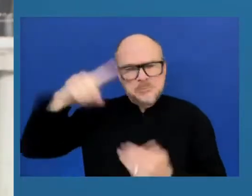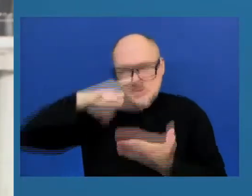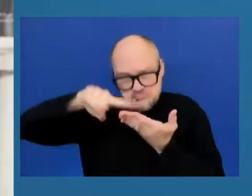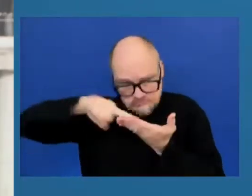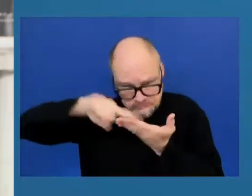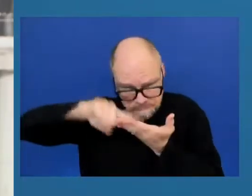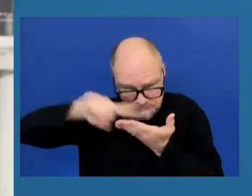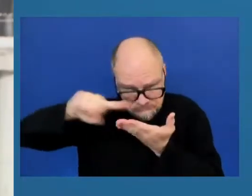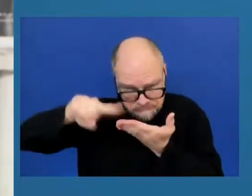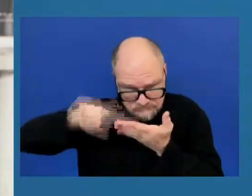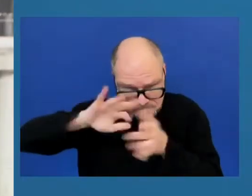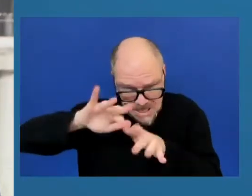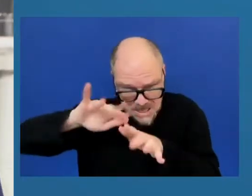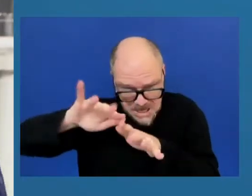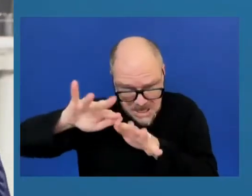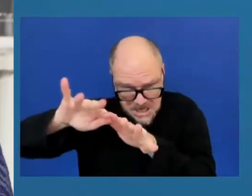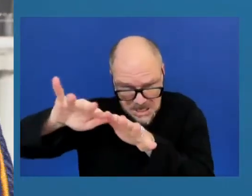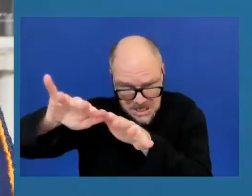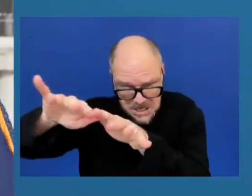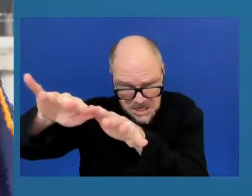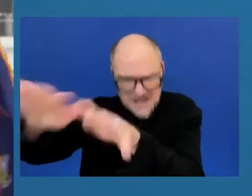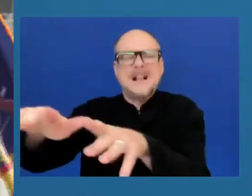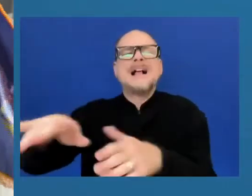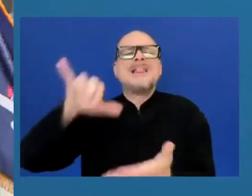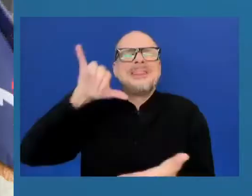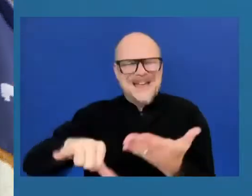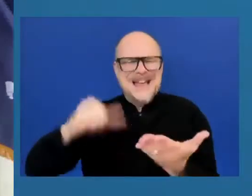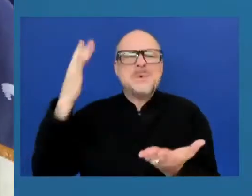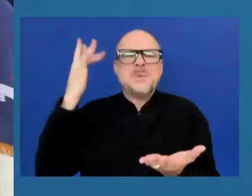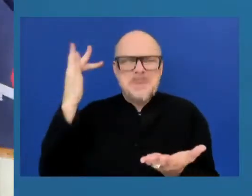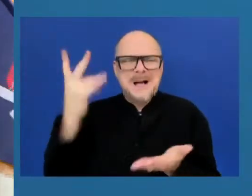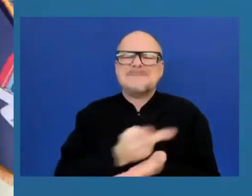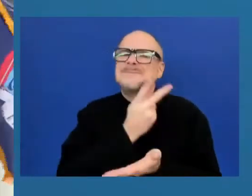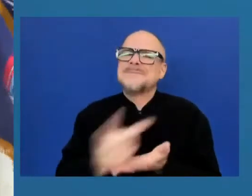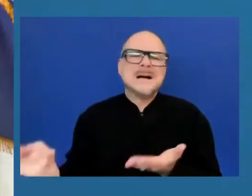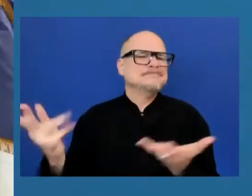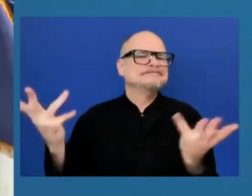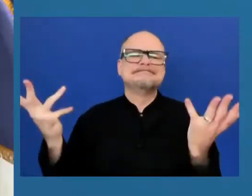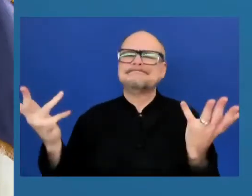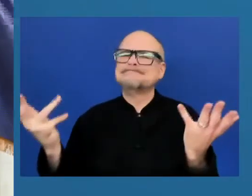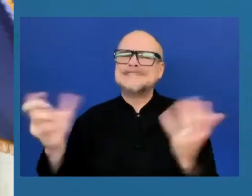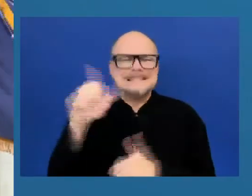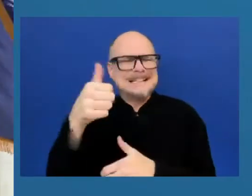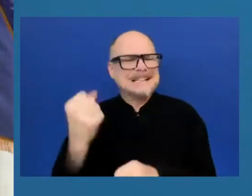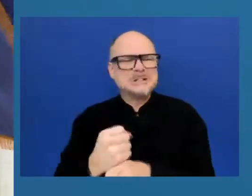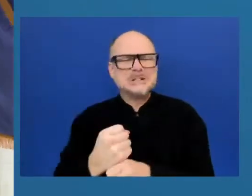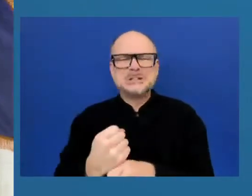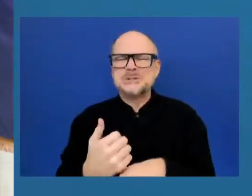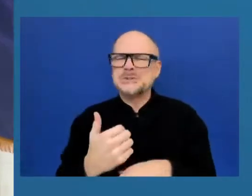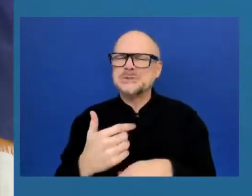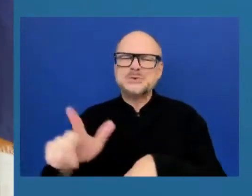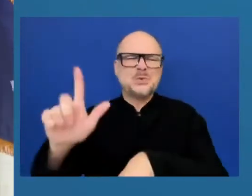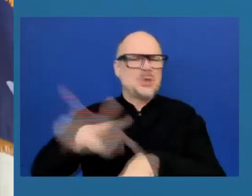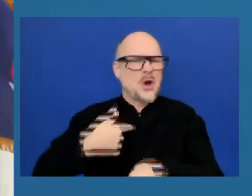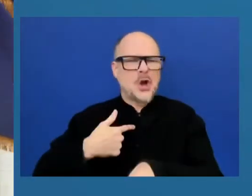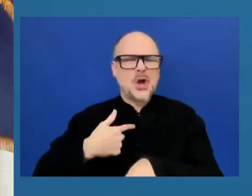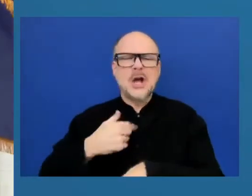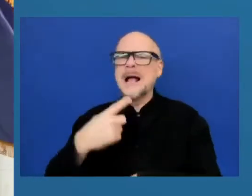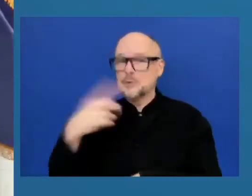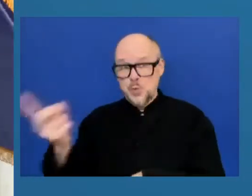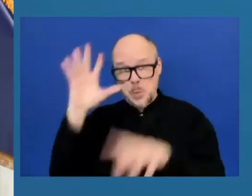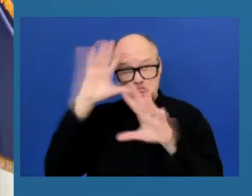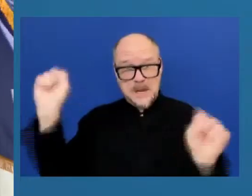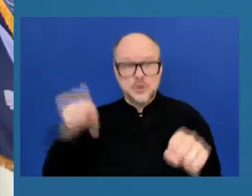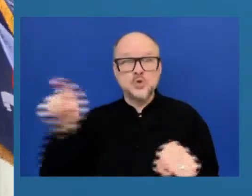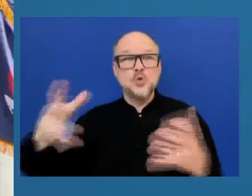through is a reason why it fails and people don't even try. So I said to the president, if you want energy dominance,